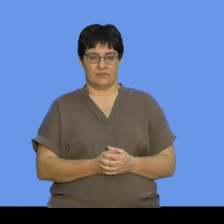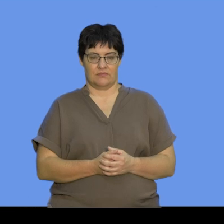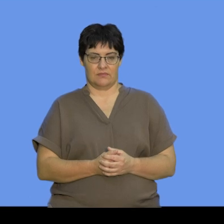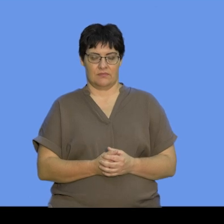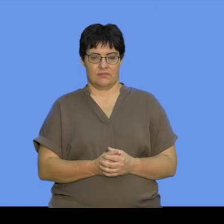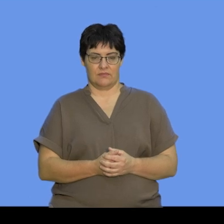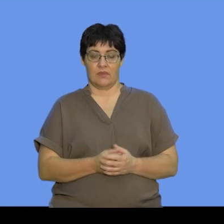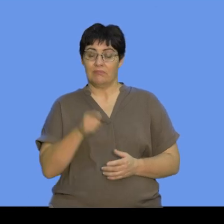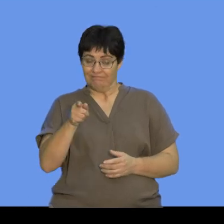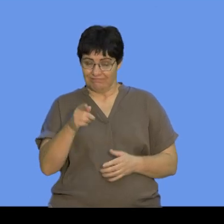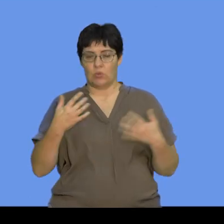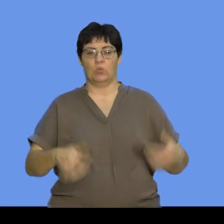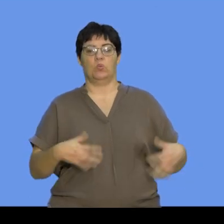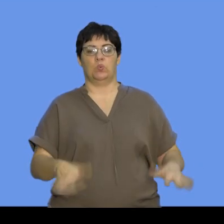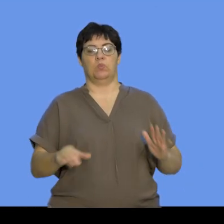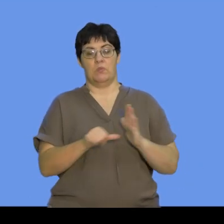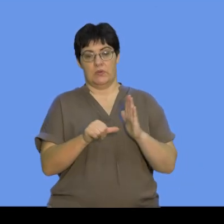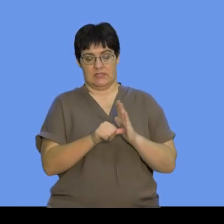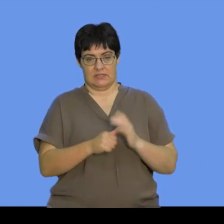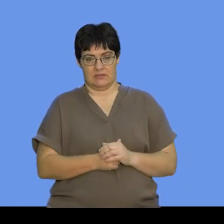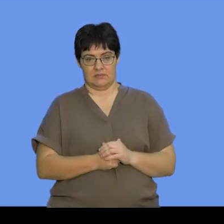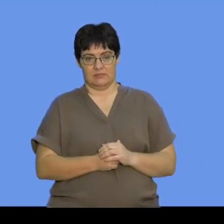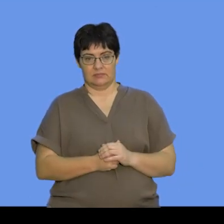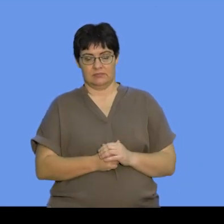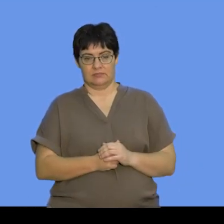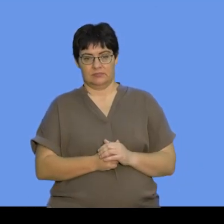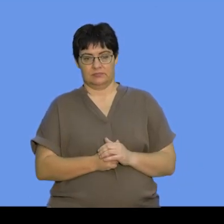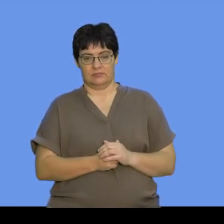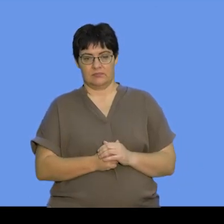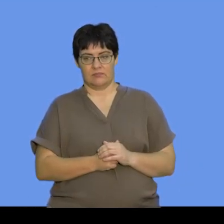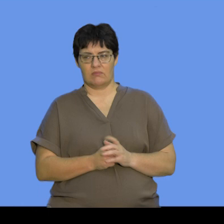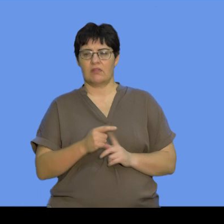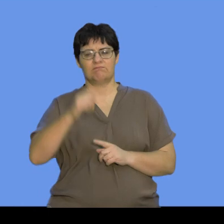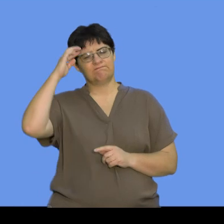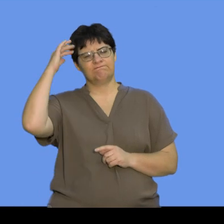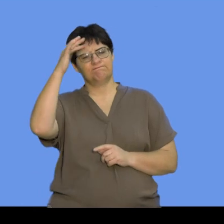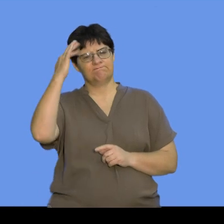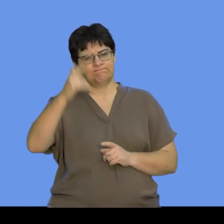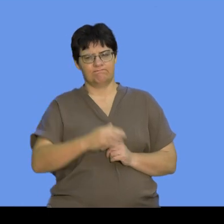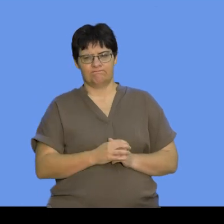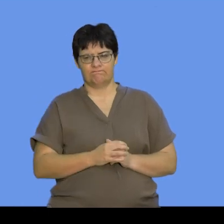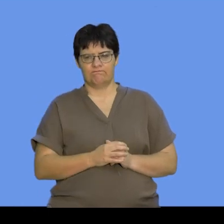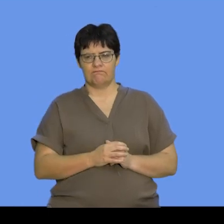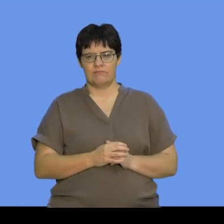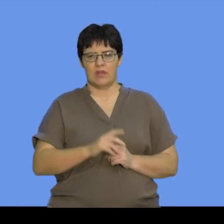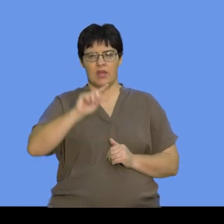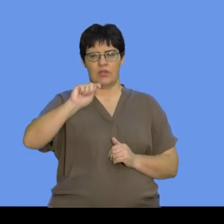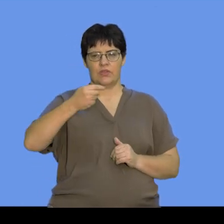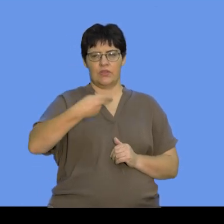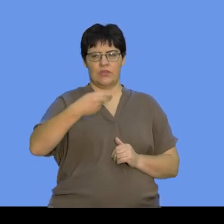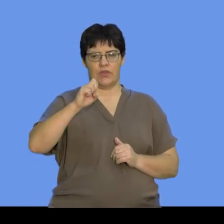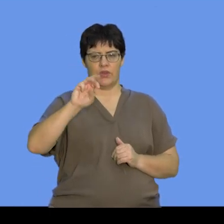very important, okay? Right, and then let's also think about thermal conductivity as